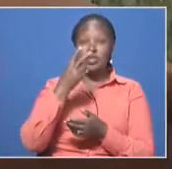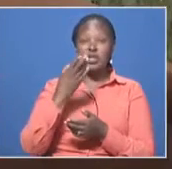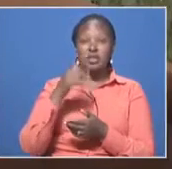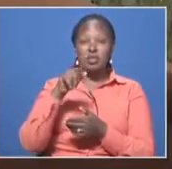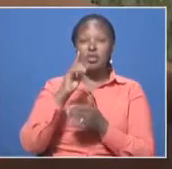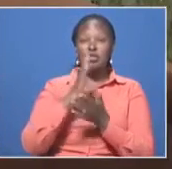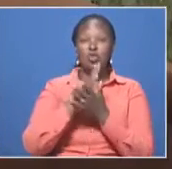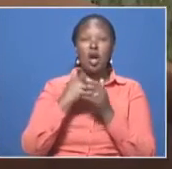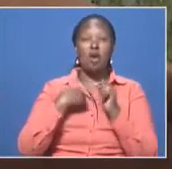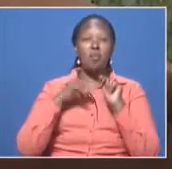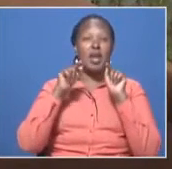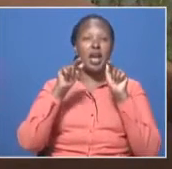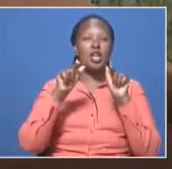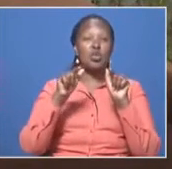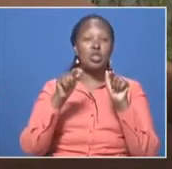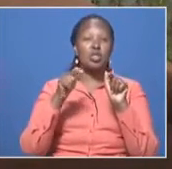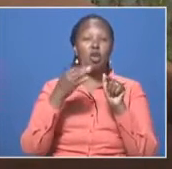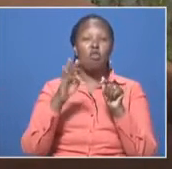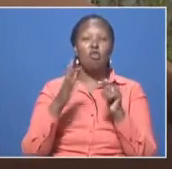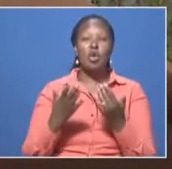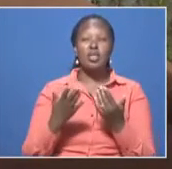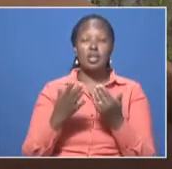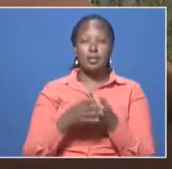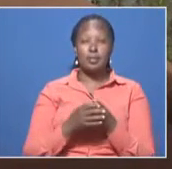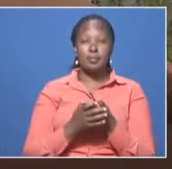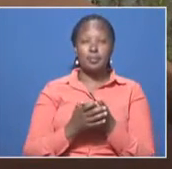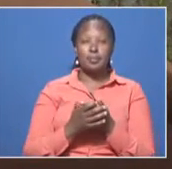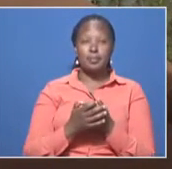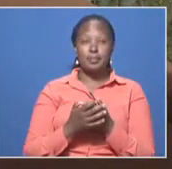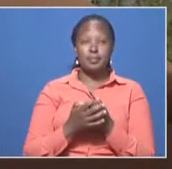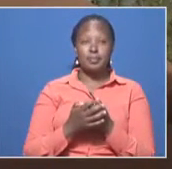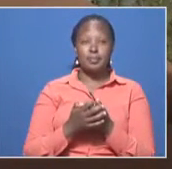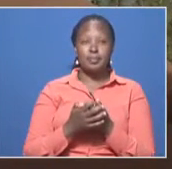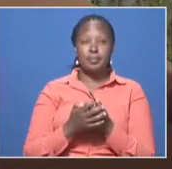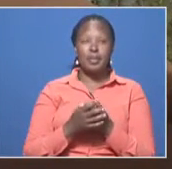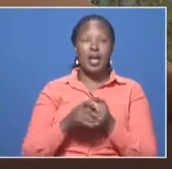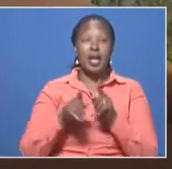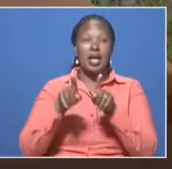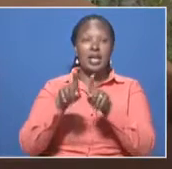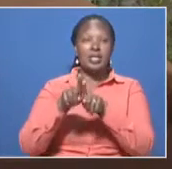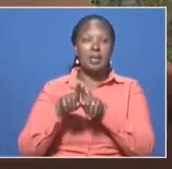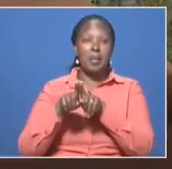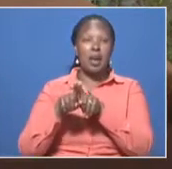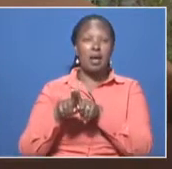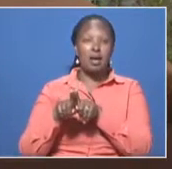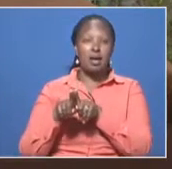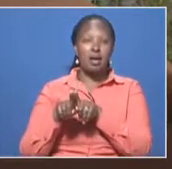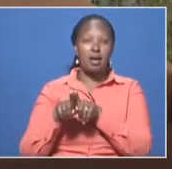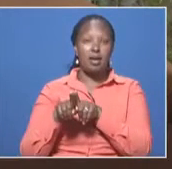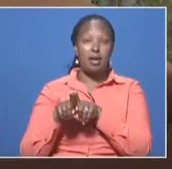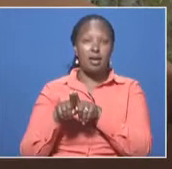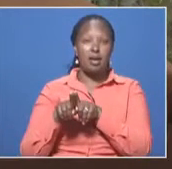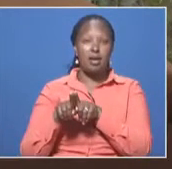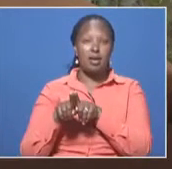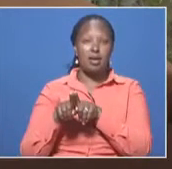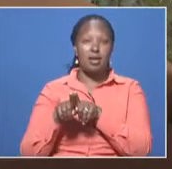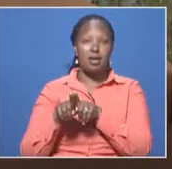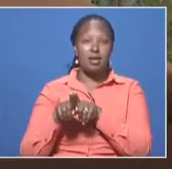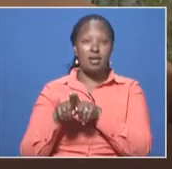been accused of similar, or almost